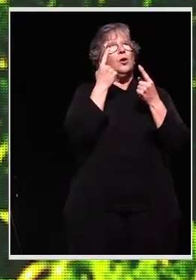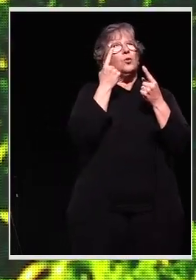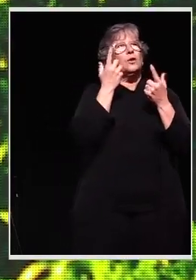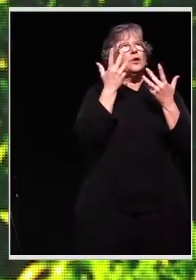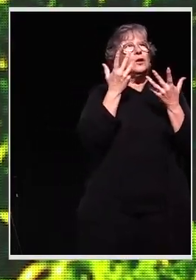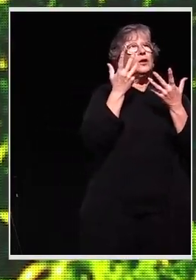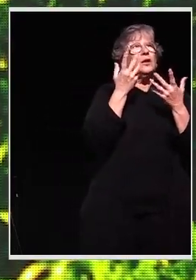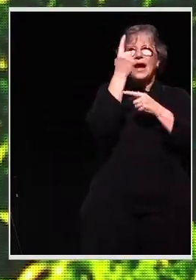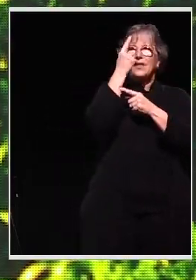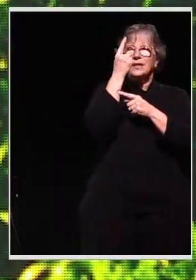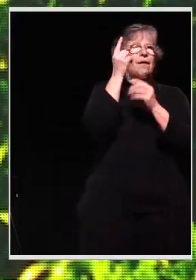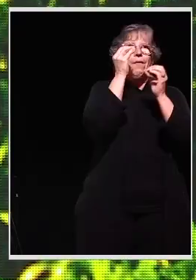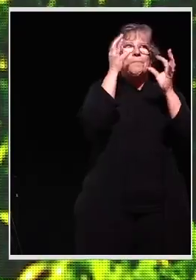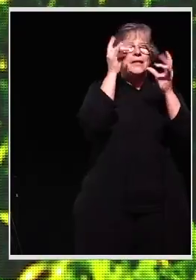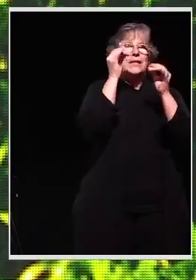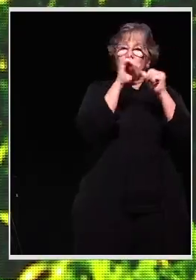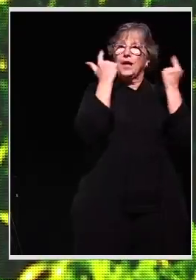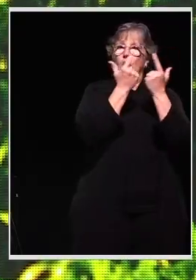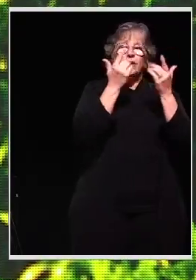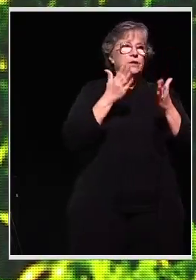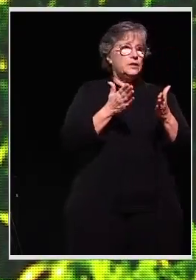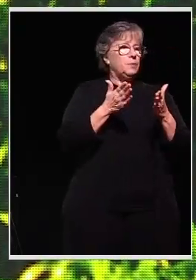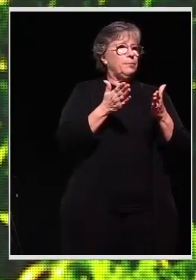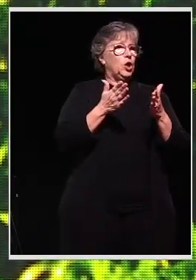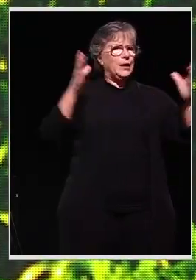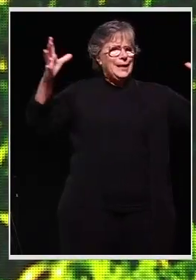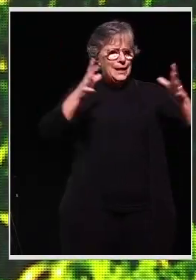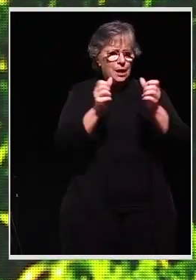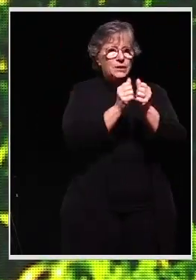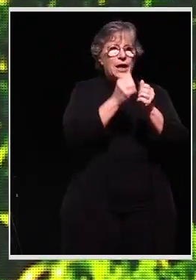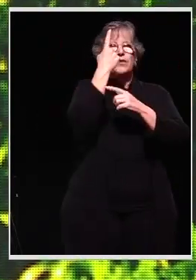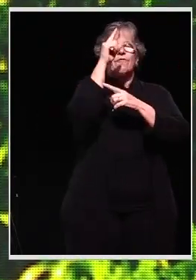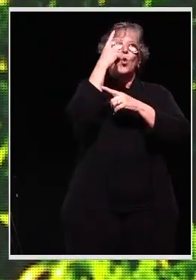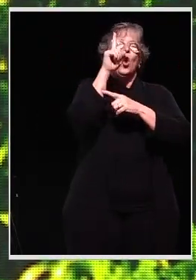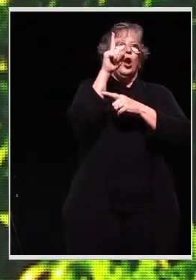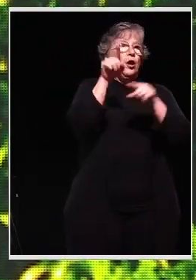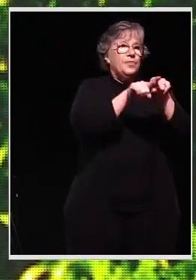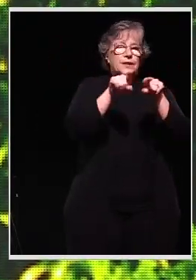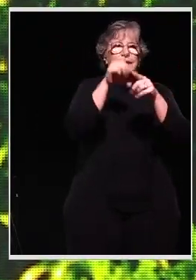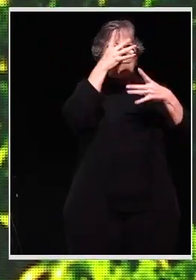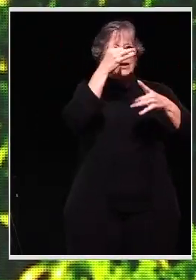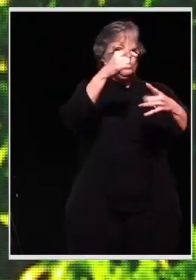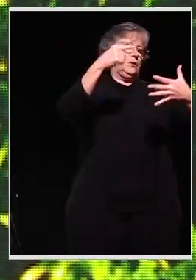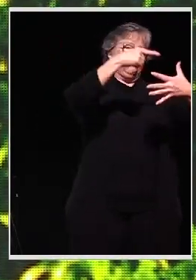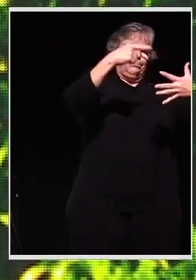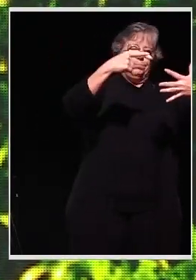because I think it's so fascinating that we can get all of these folks around a common interest. We've got ADM, Elanco, Genus,